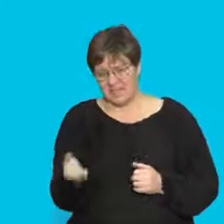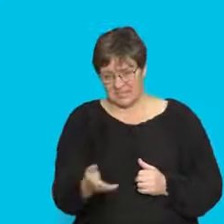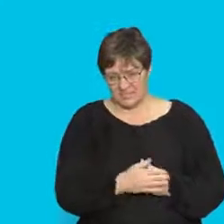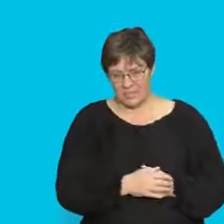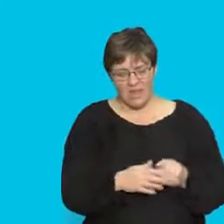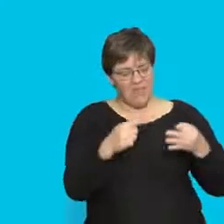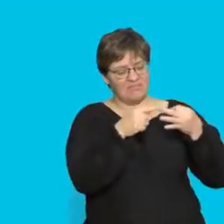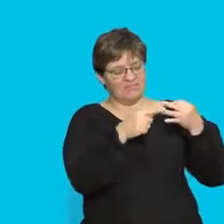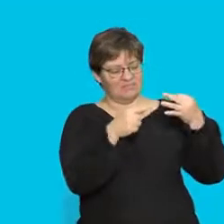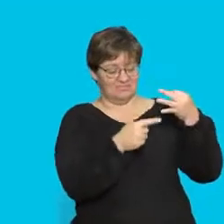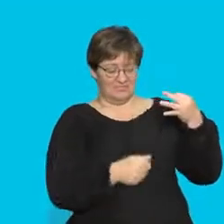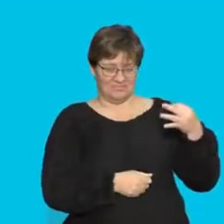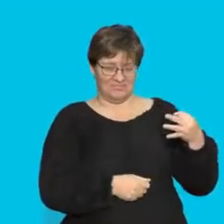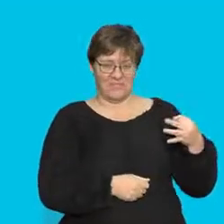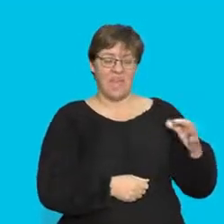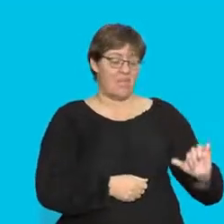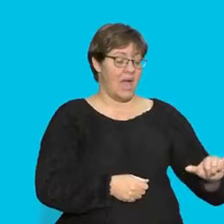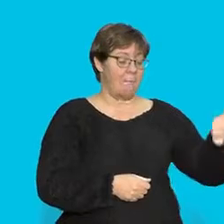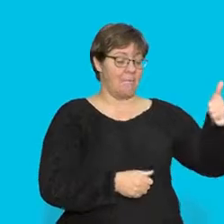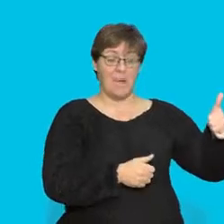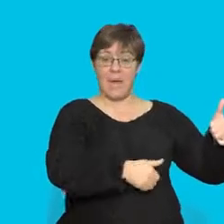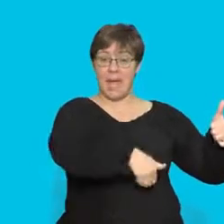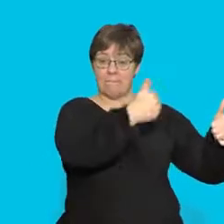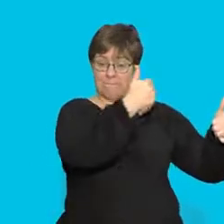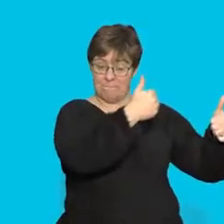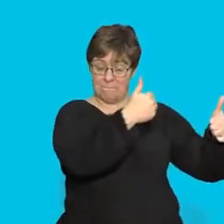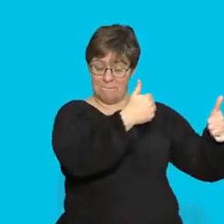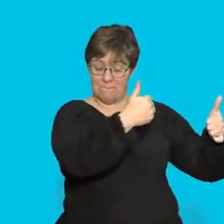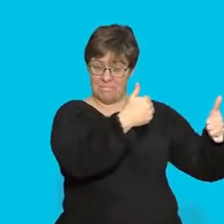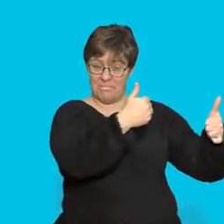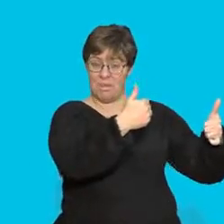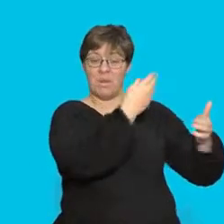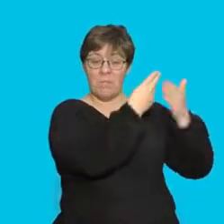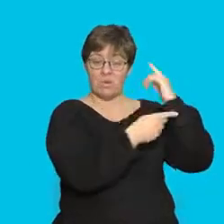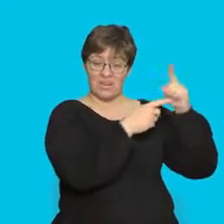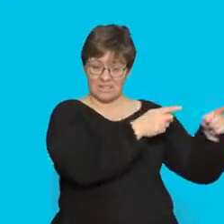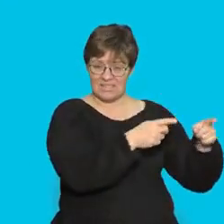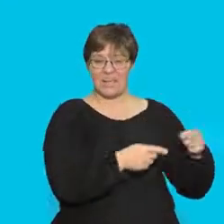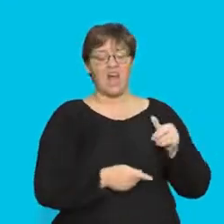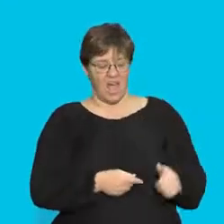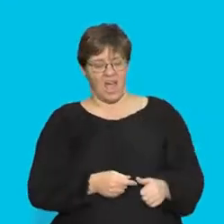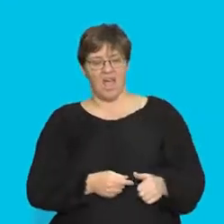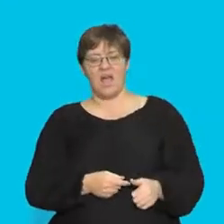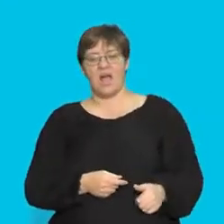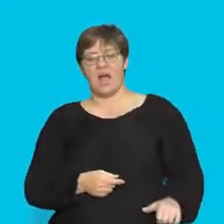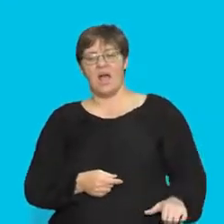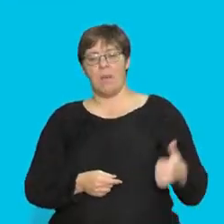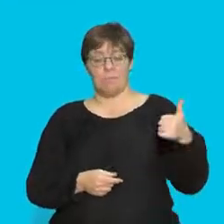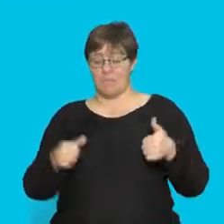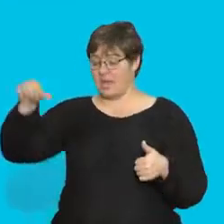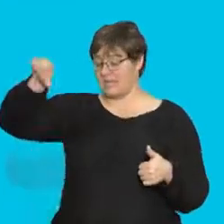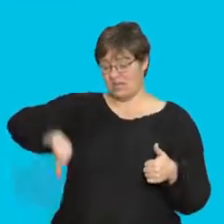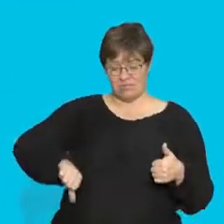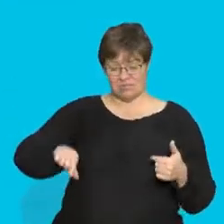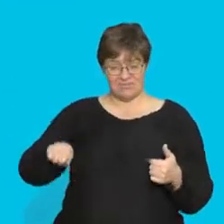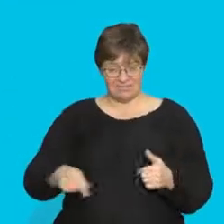through 3 different kinds of interactions, symbiotic interactions, and this little poster